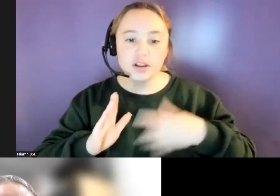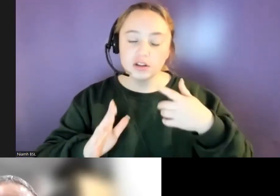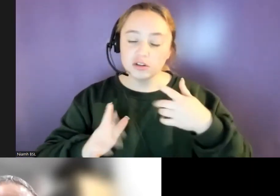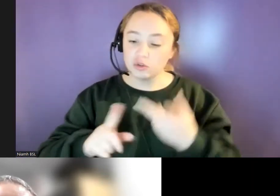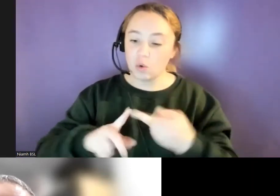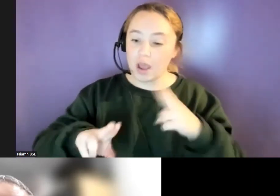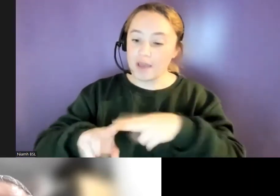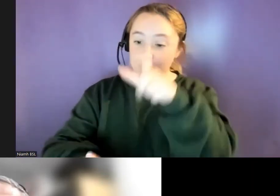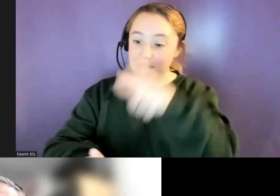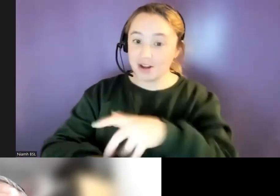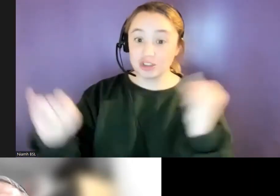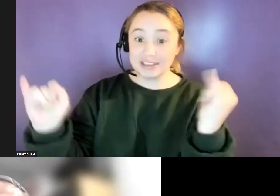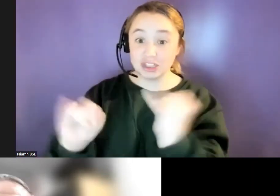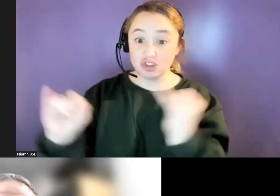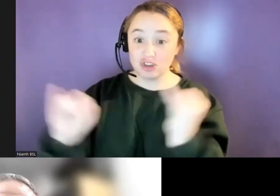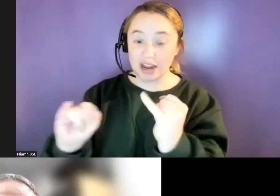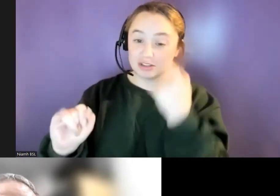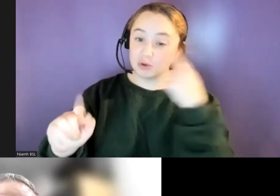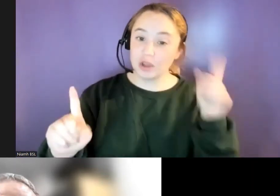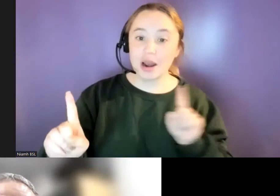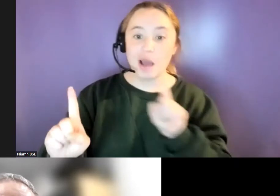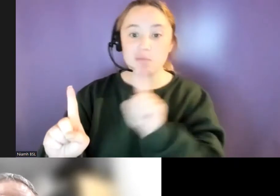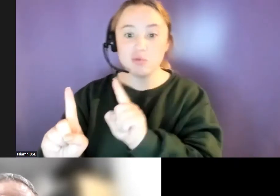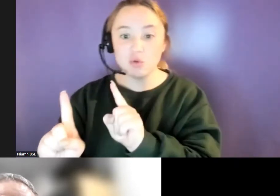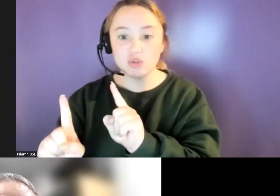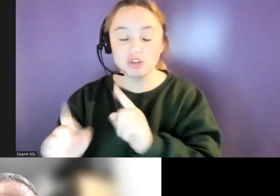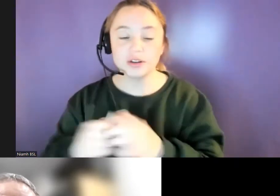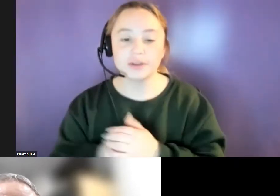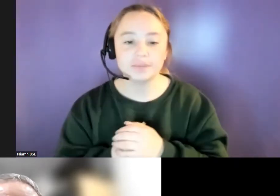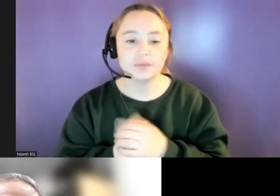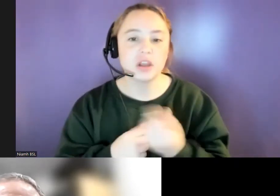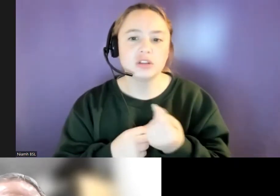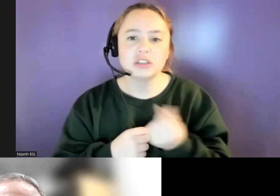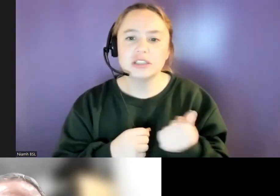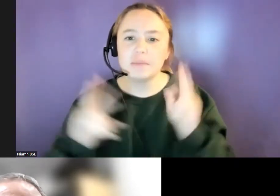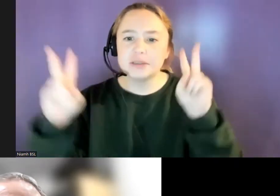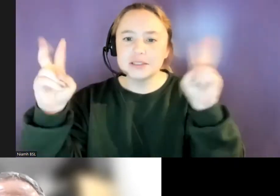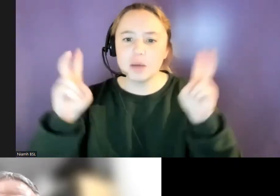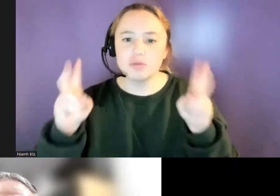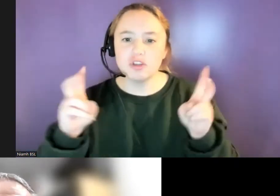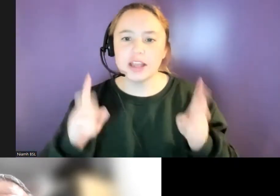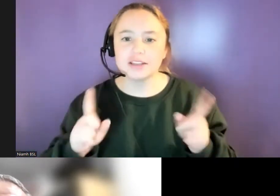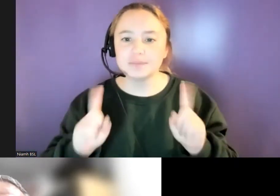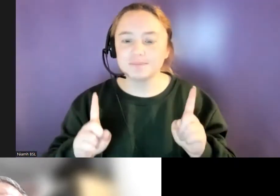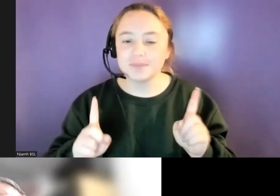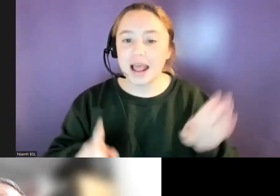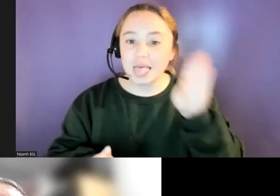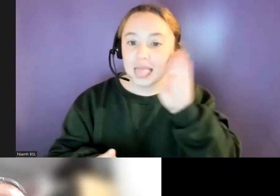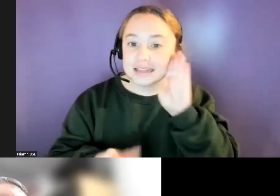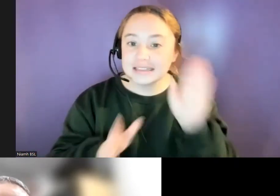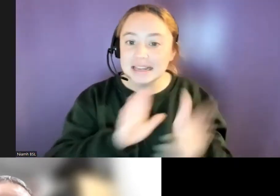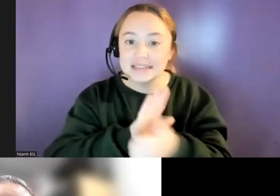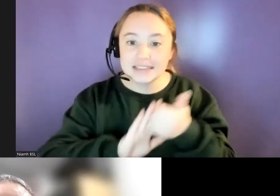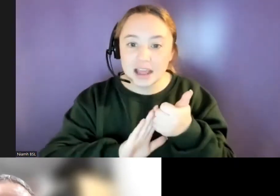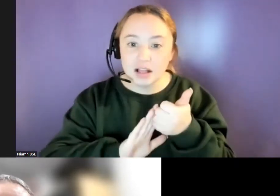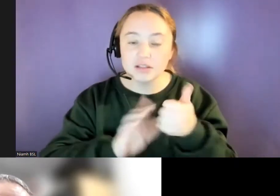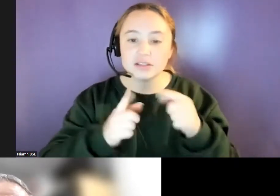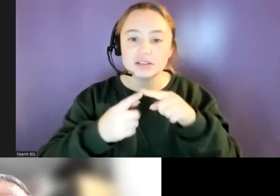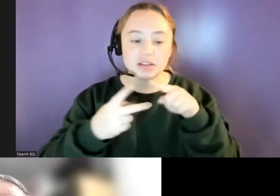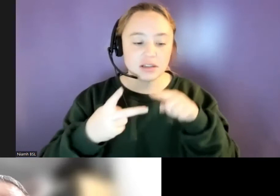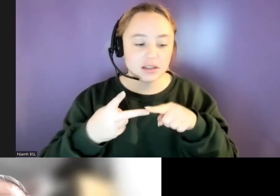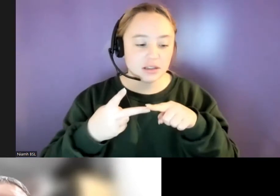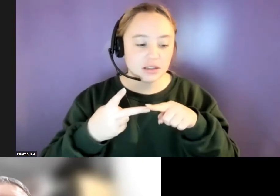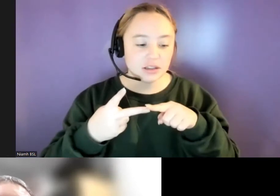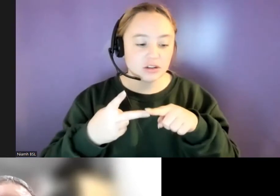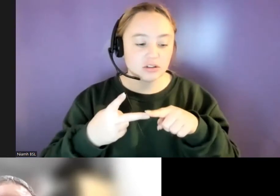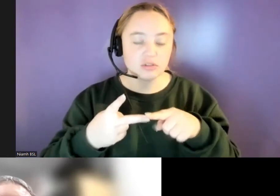distress. Some of the subjects involved with this be listening skills, the impact of alcohol